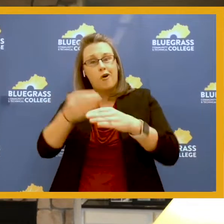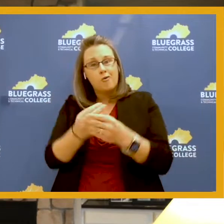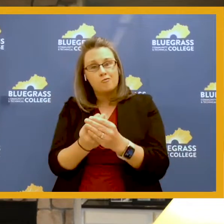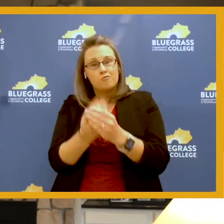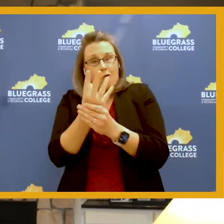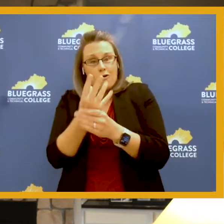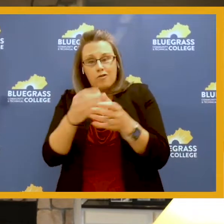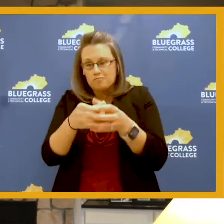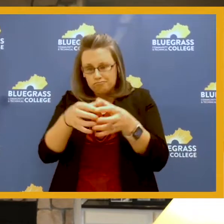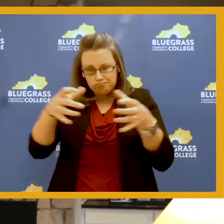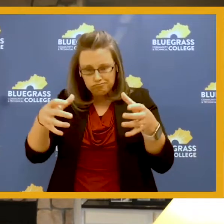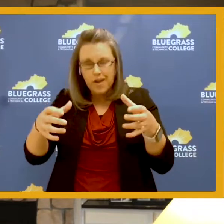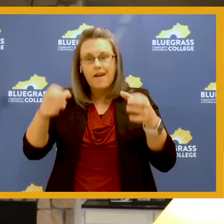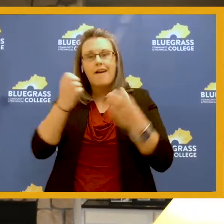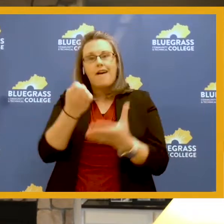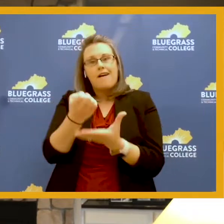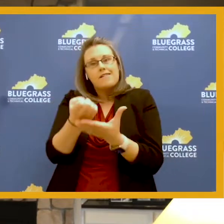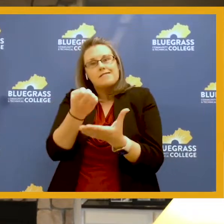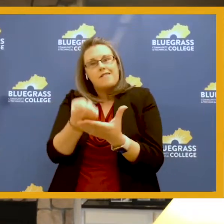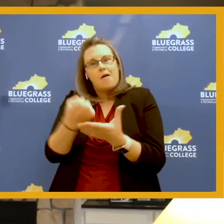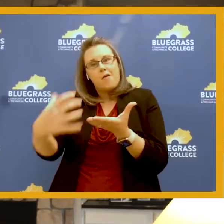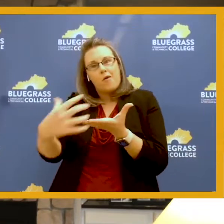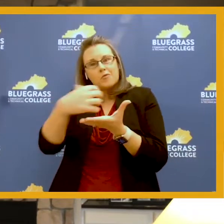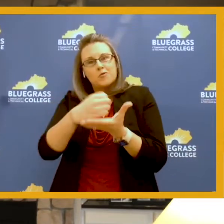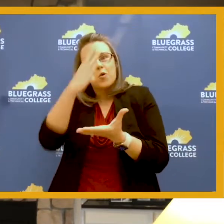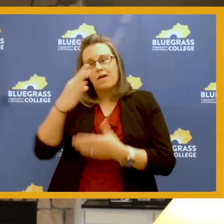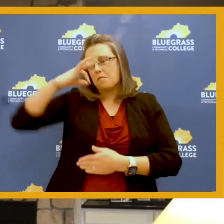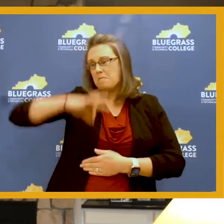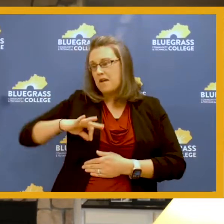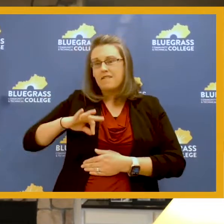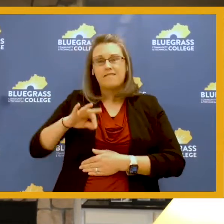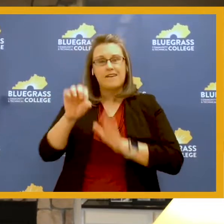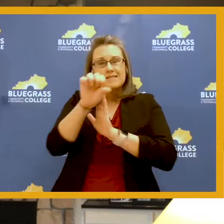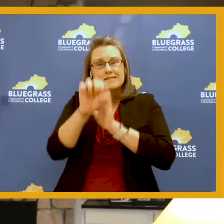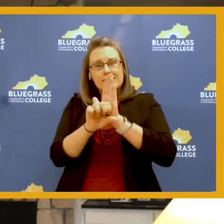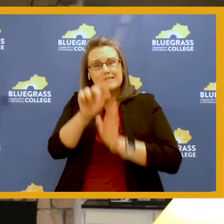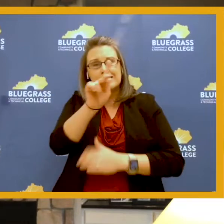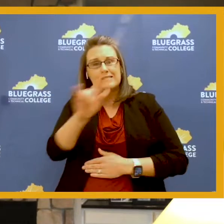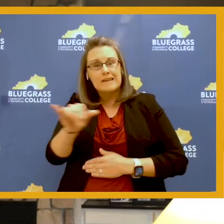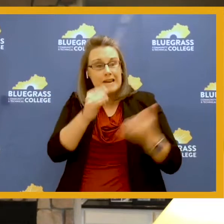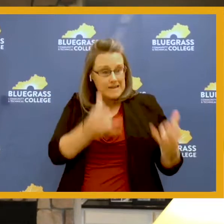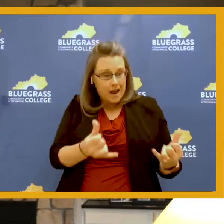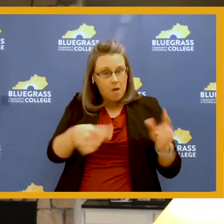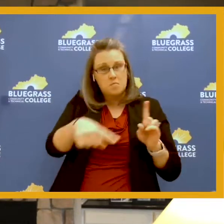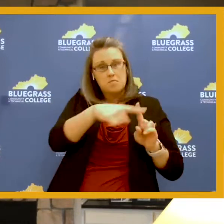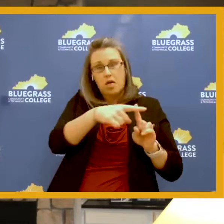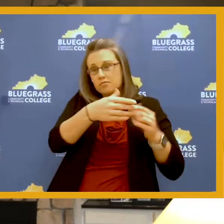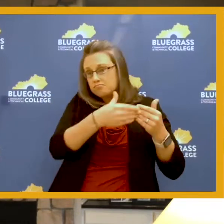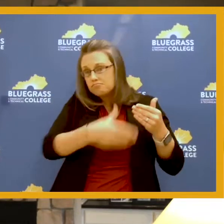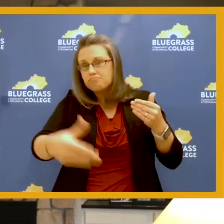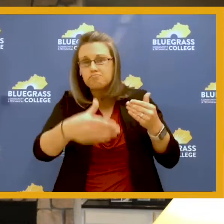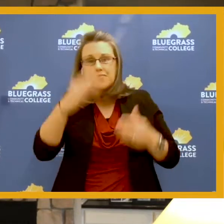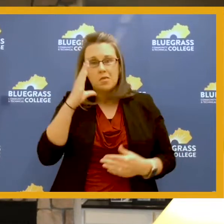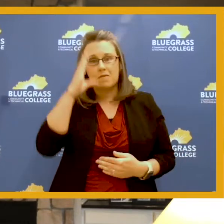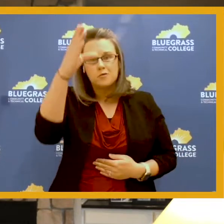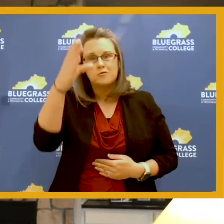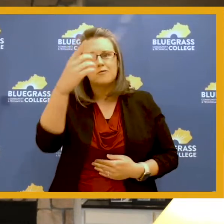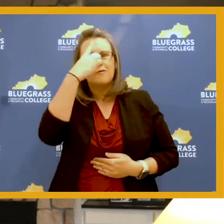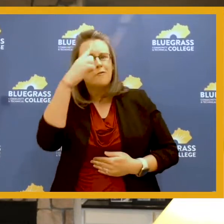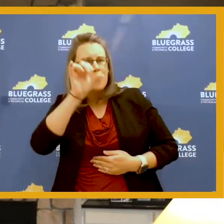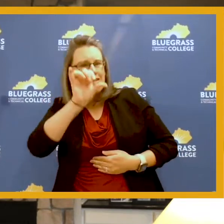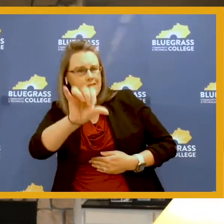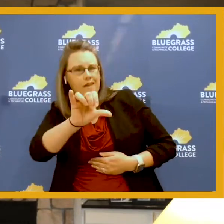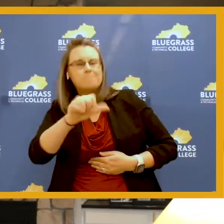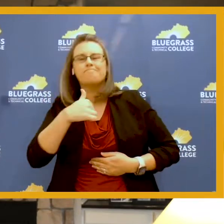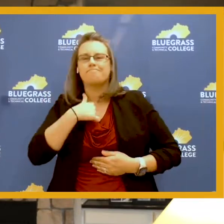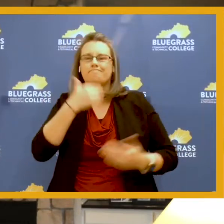creation, and economic development opportunities that will benefit our entire state now and into the future. And for